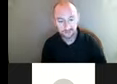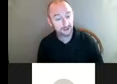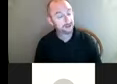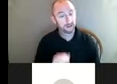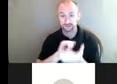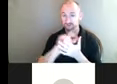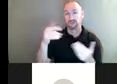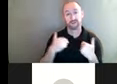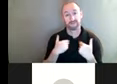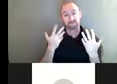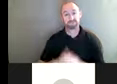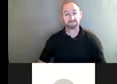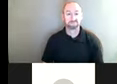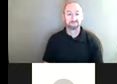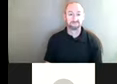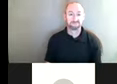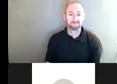have.